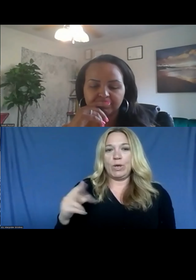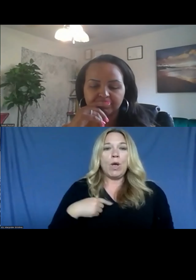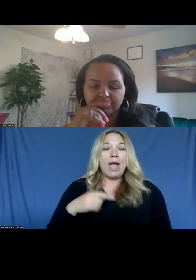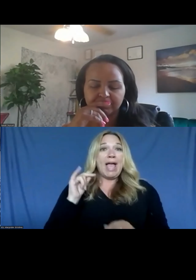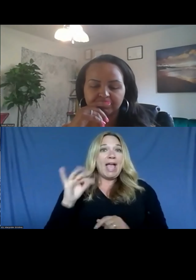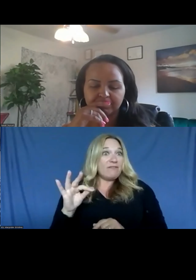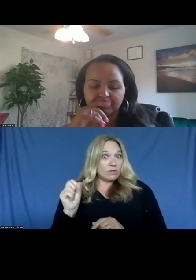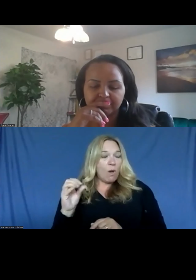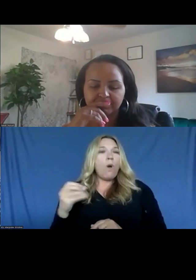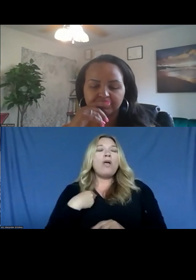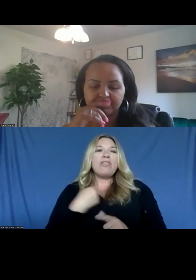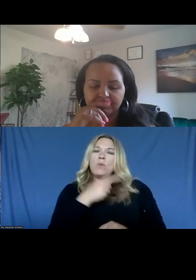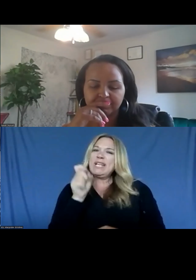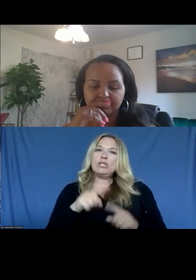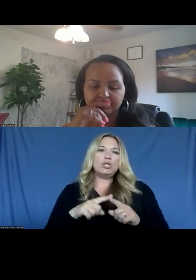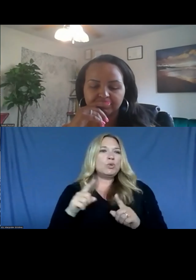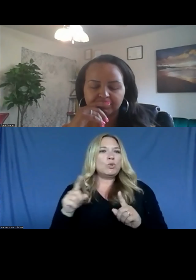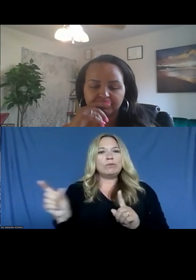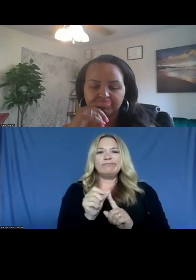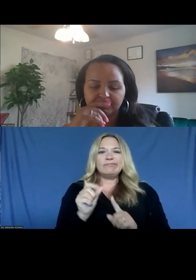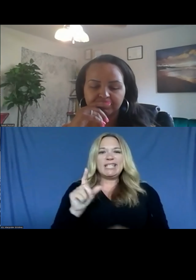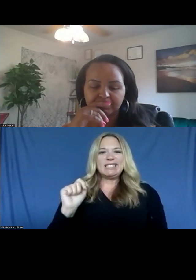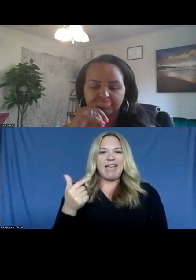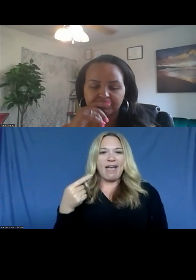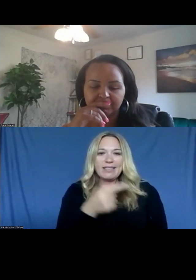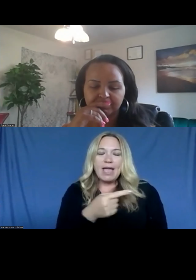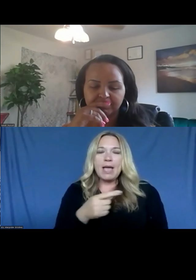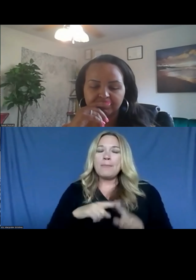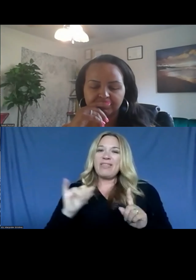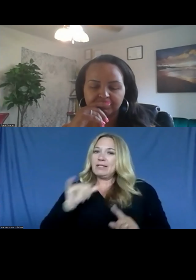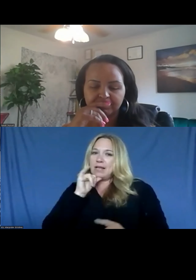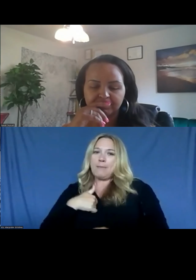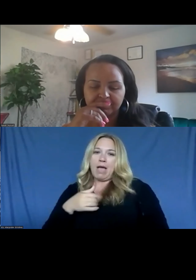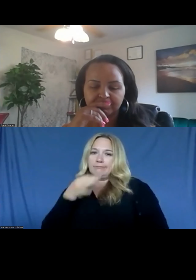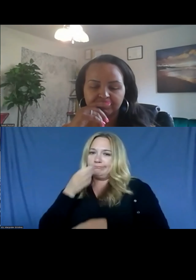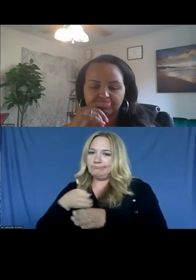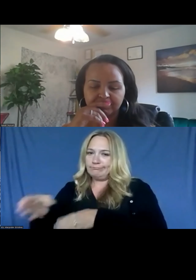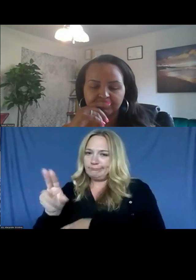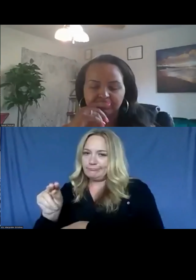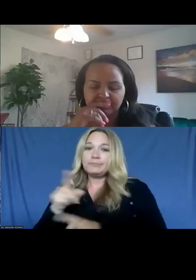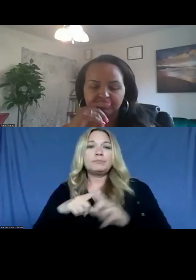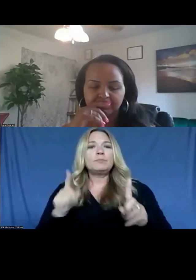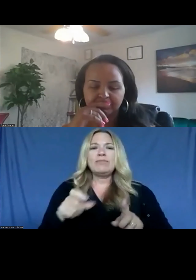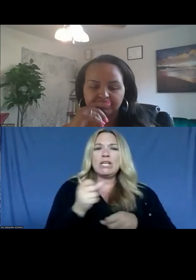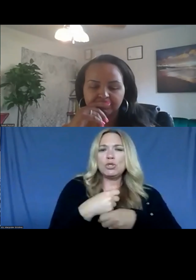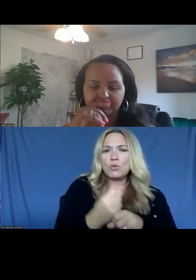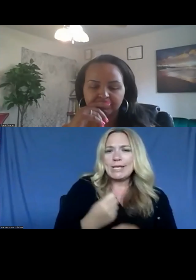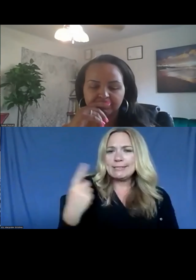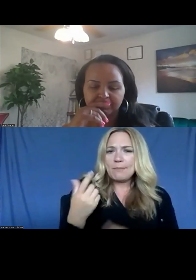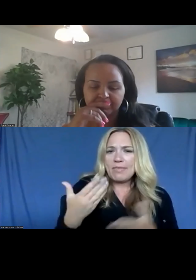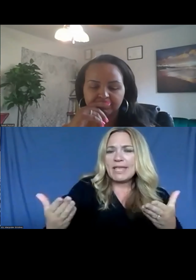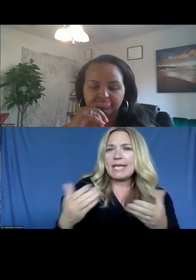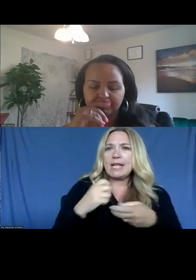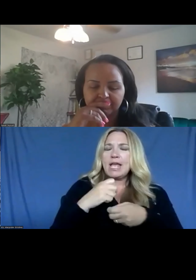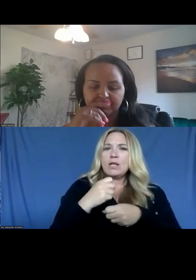whatever that message is. Again, not my area of expertise, but we need to find something and create a hashtag, and we need to get